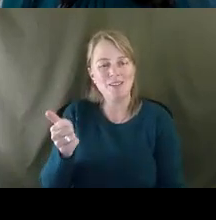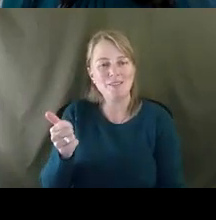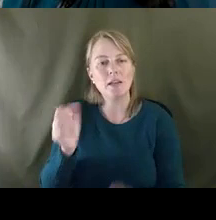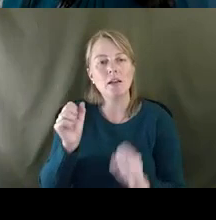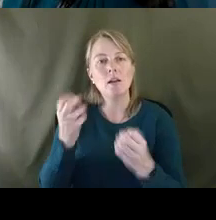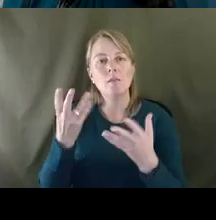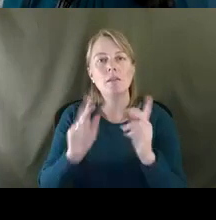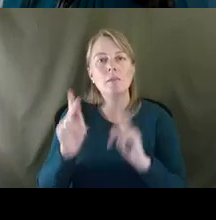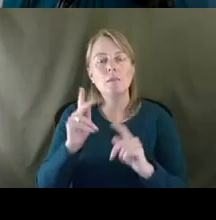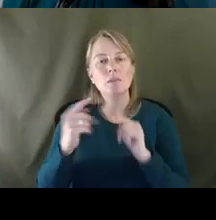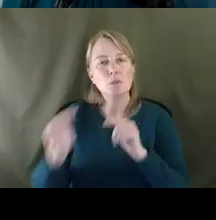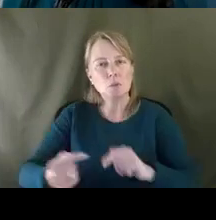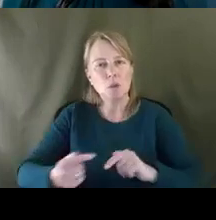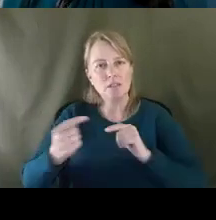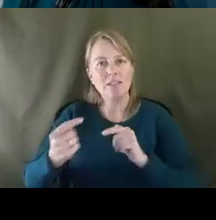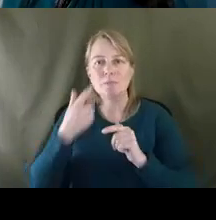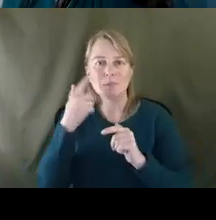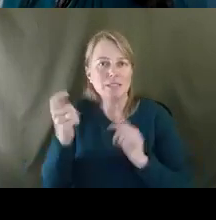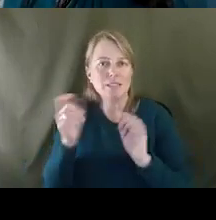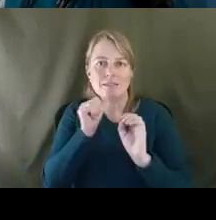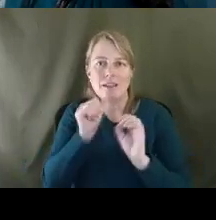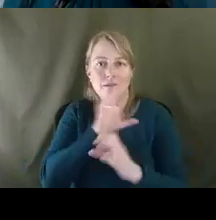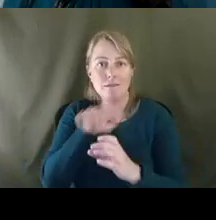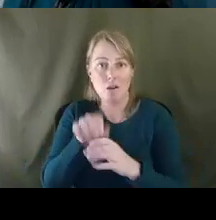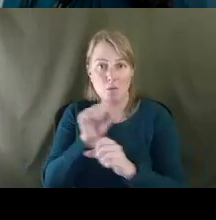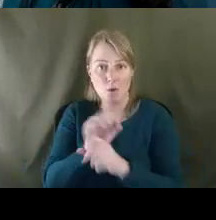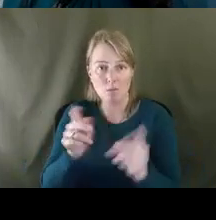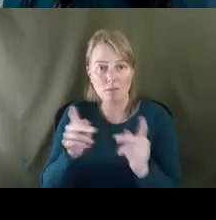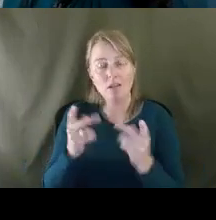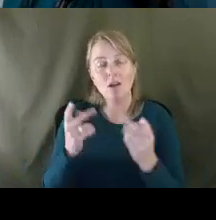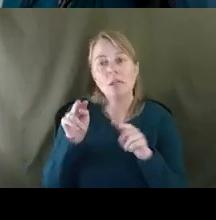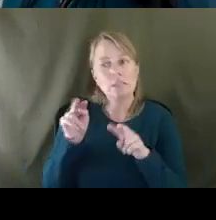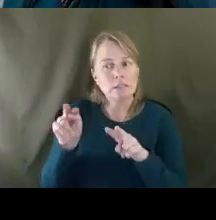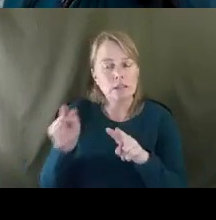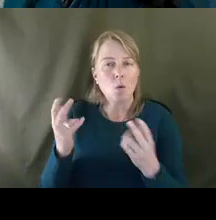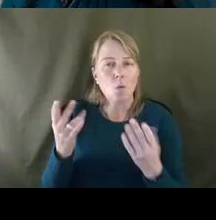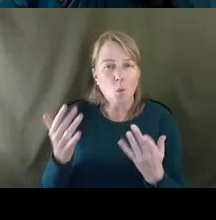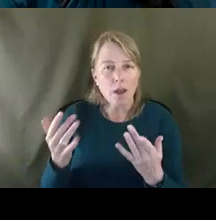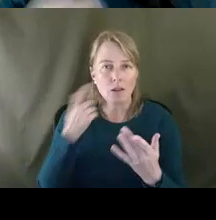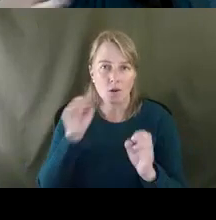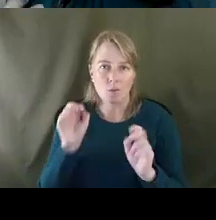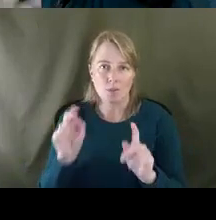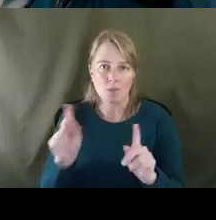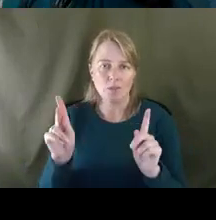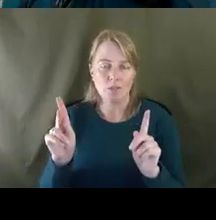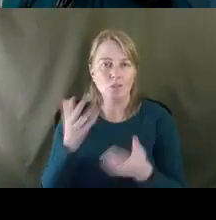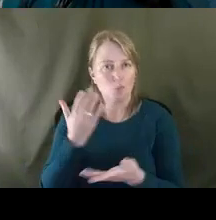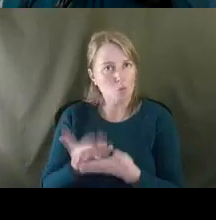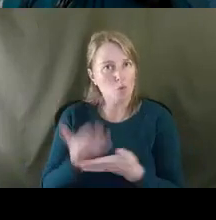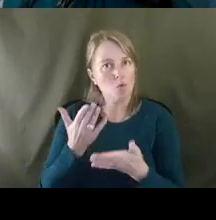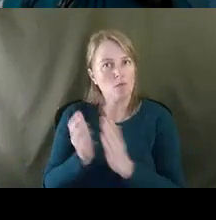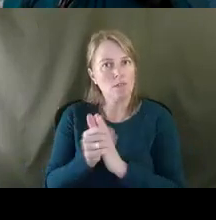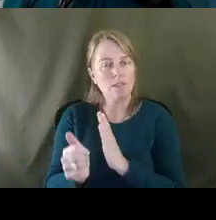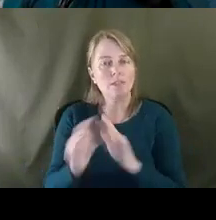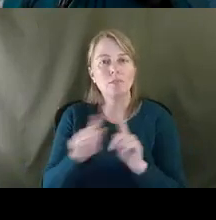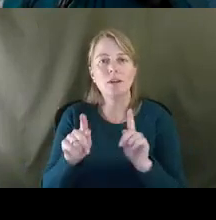with a lack of engagement in their workplaces have been waiting for an opportunity to prove what they can do, but